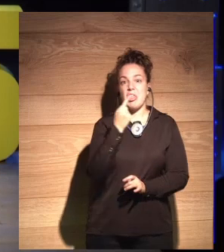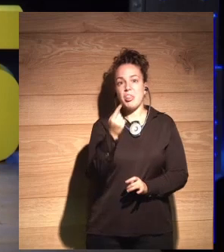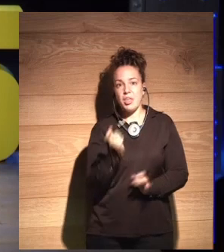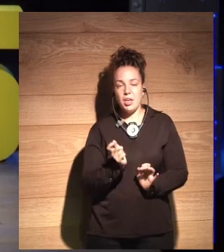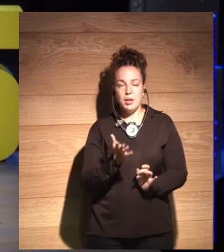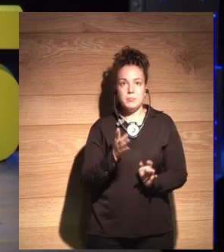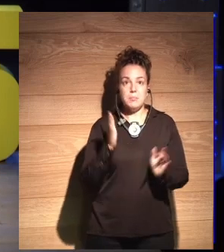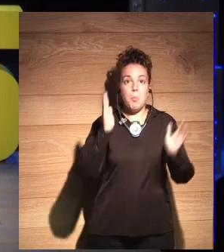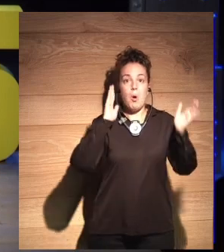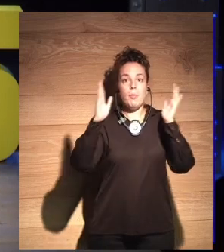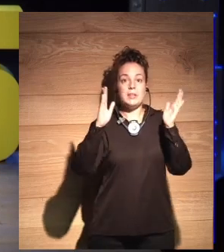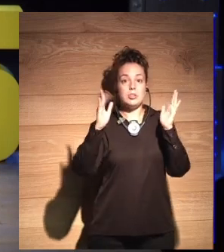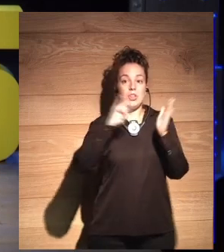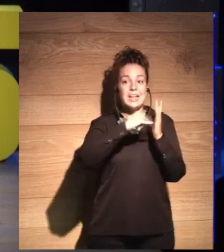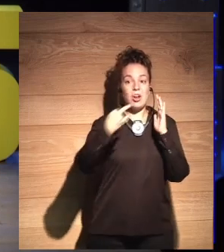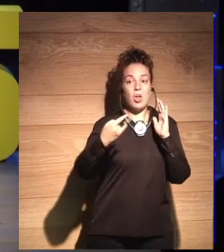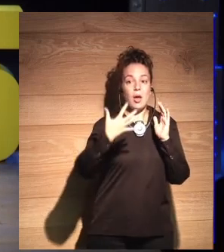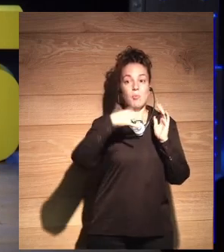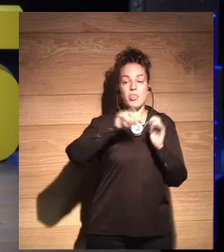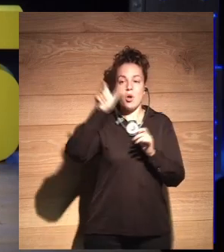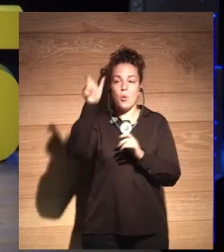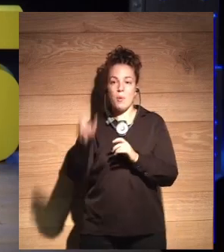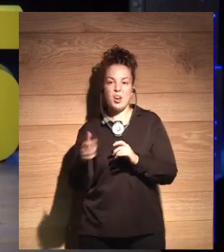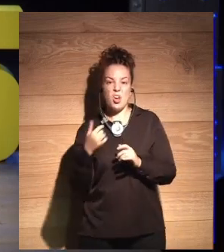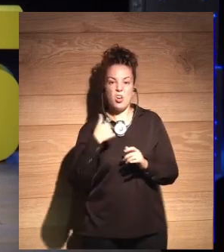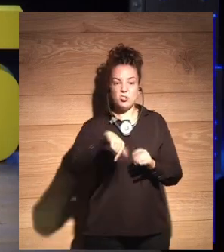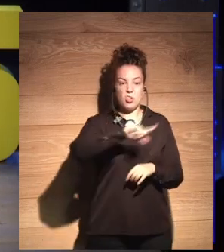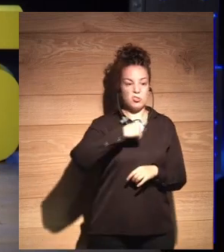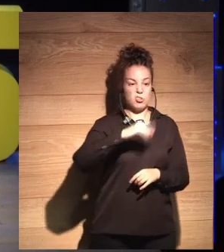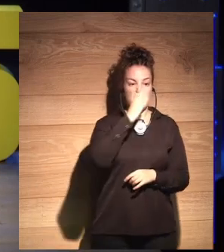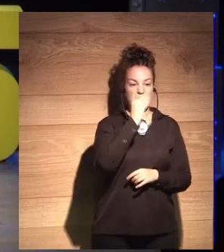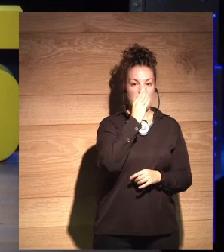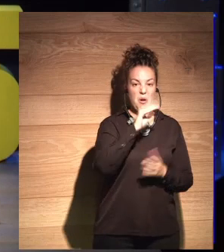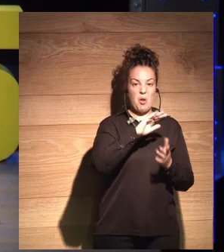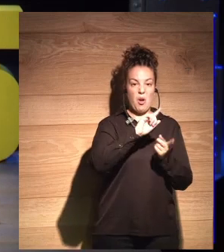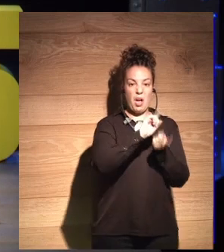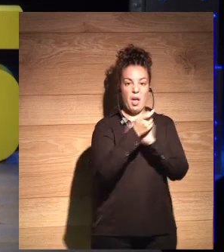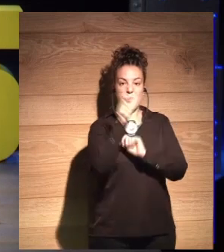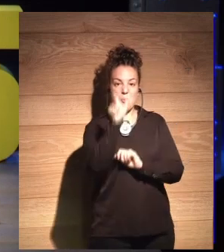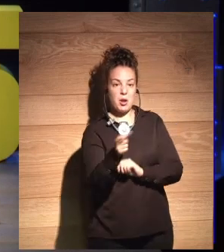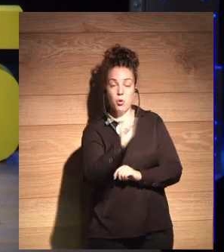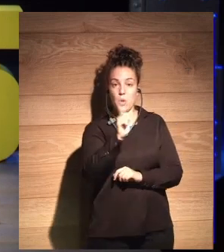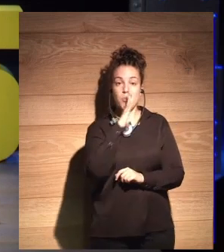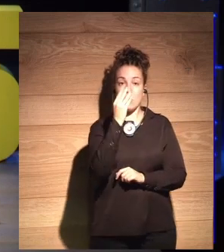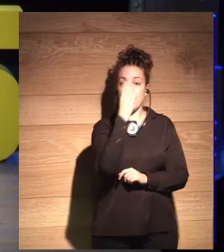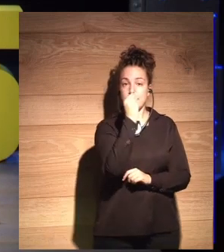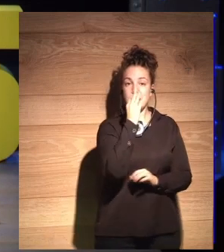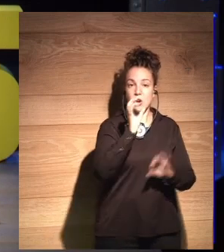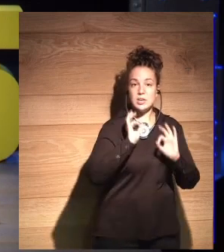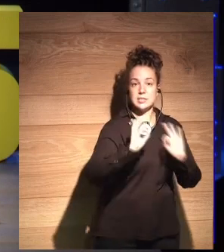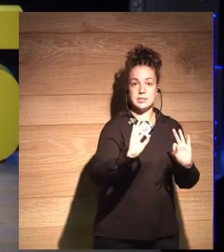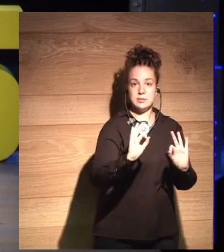dog to be a human, do we? A dog is a dog. They do their own thing. We should have an